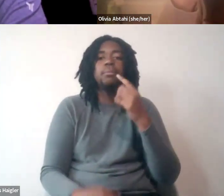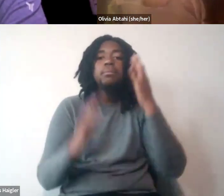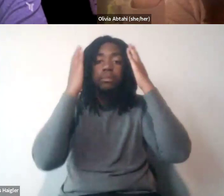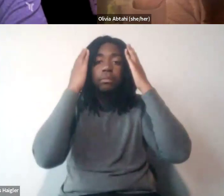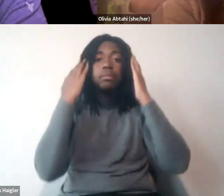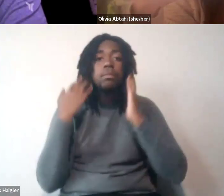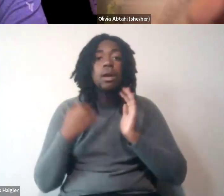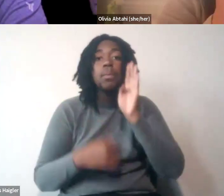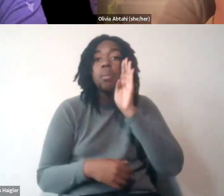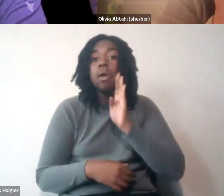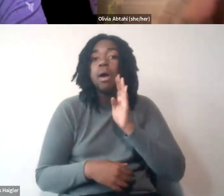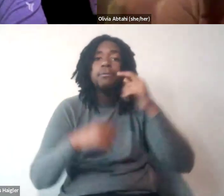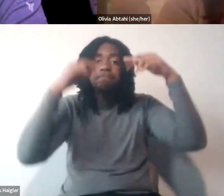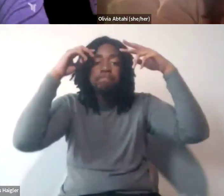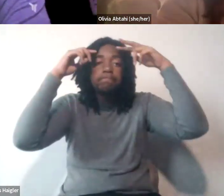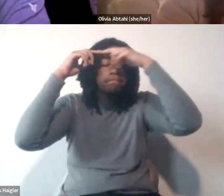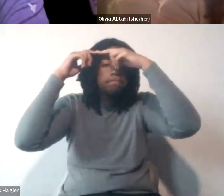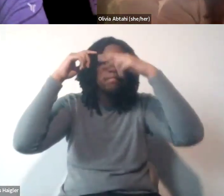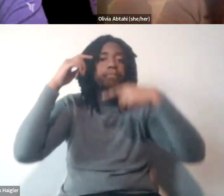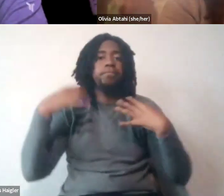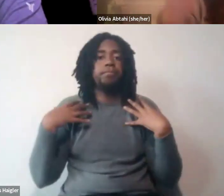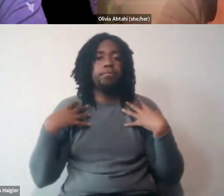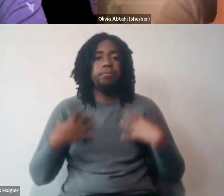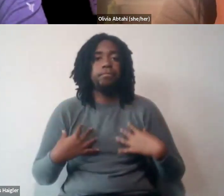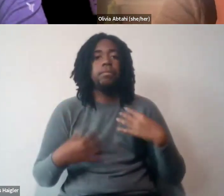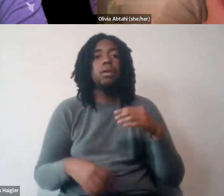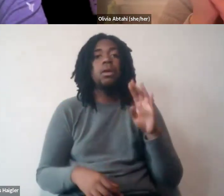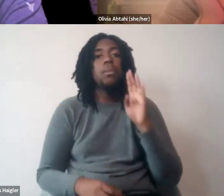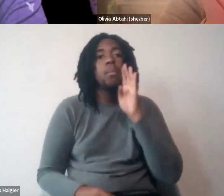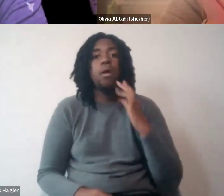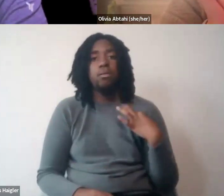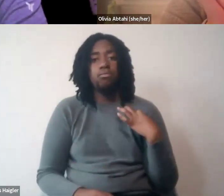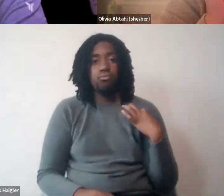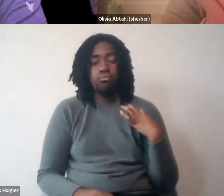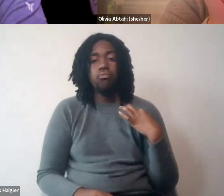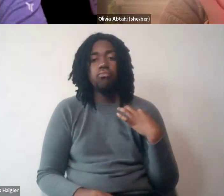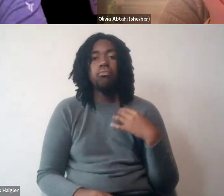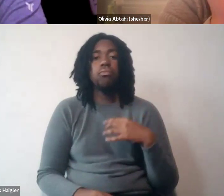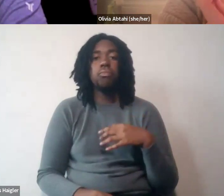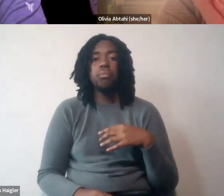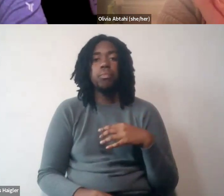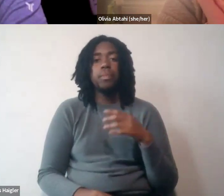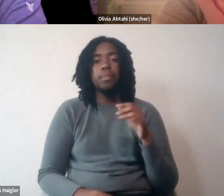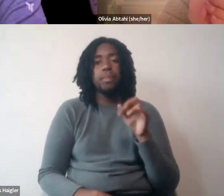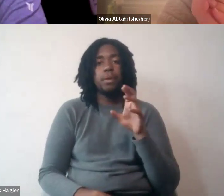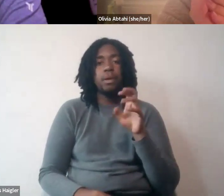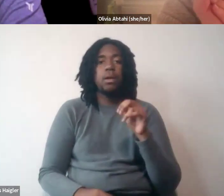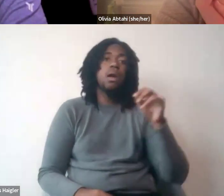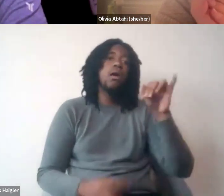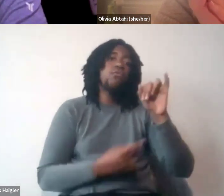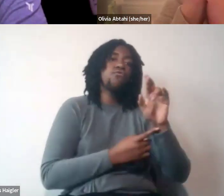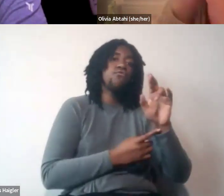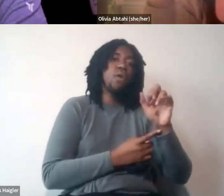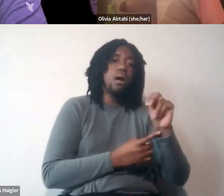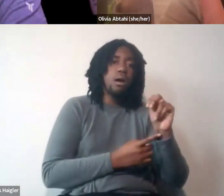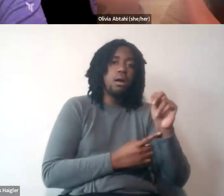hair with bangs. I am wearing a brown sweater, and I am, like Ronnie mentioned, Iranian Argentinian. So